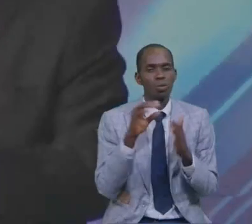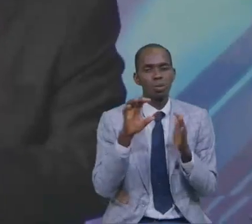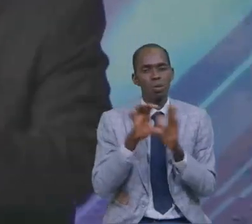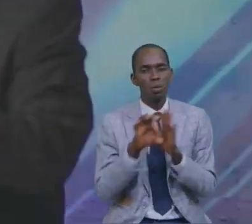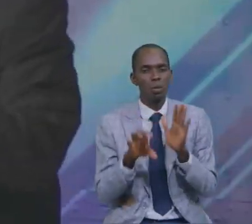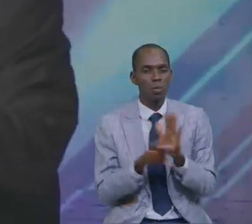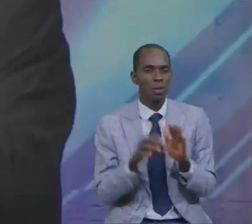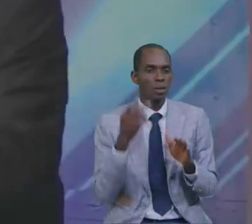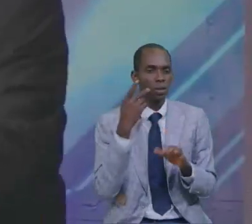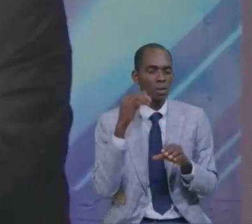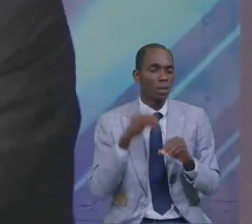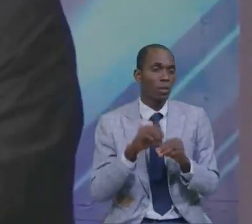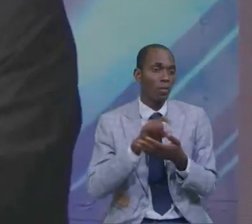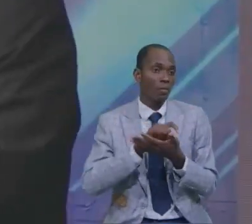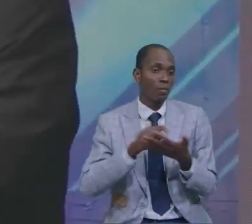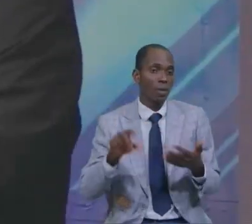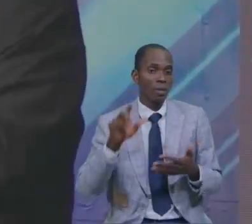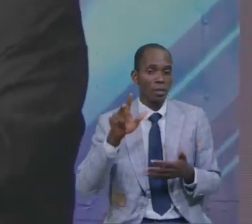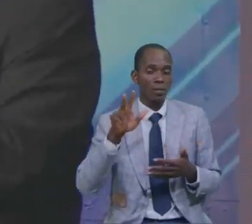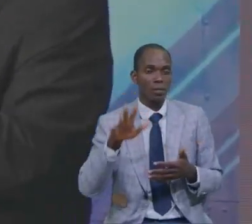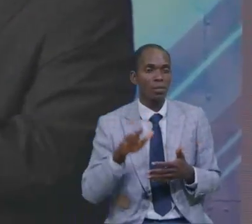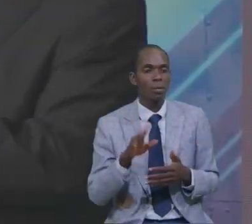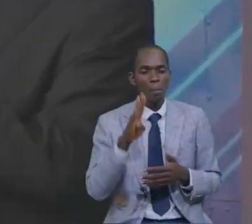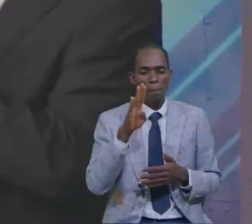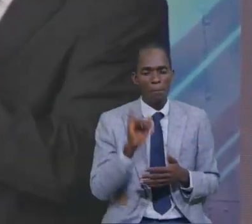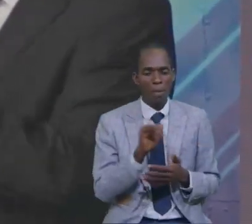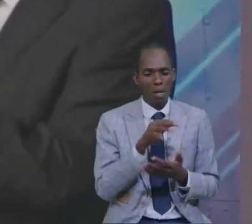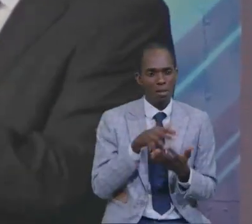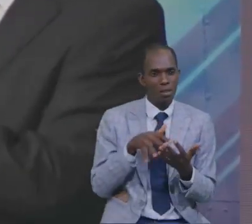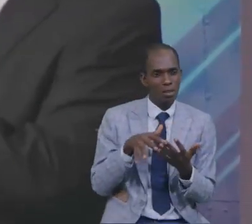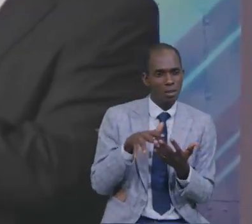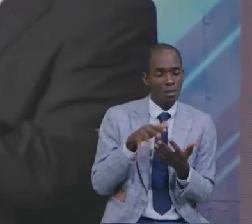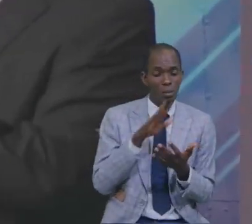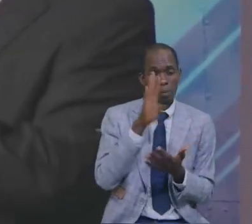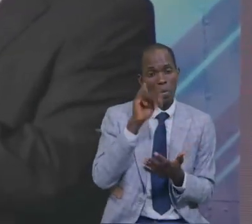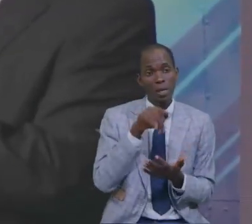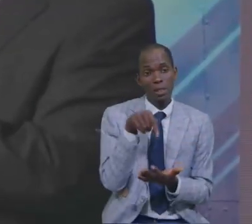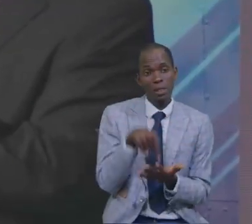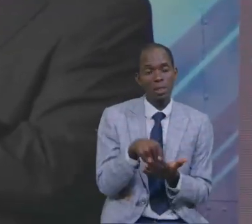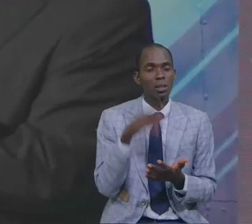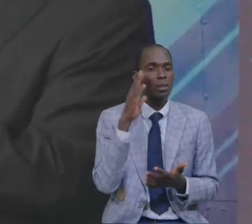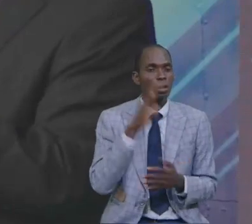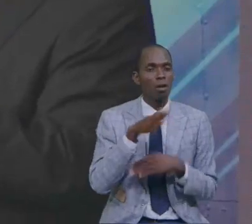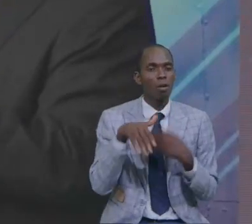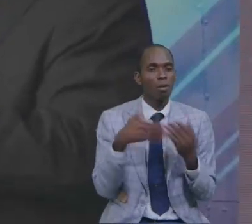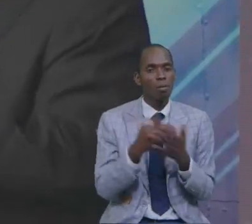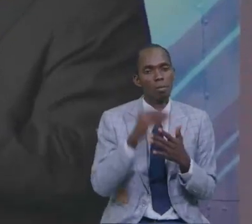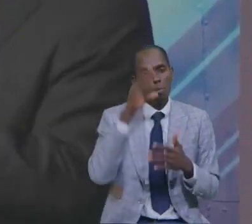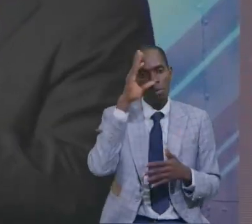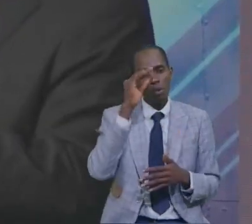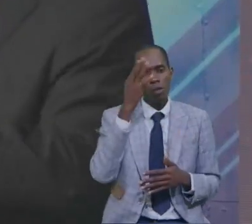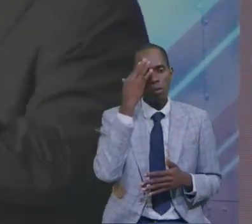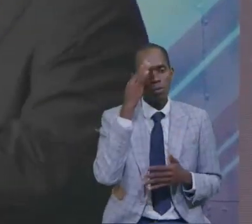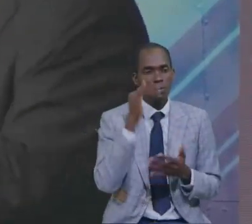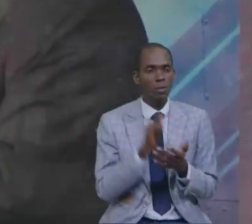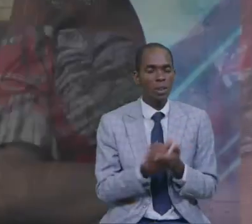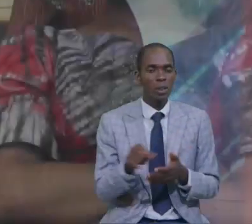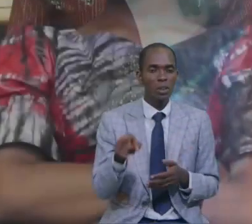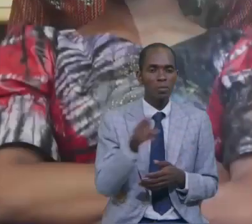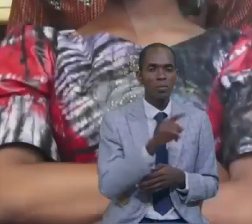ye are my disciples, if ye have love, not erotic